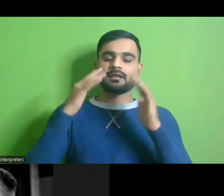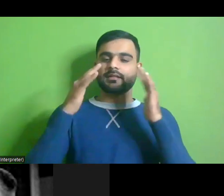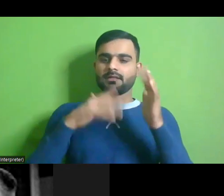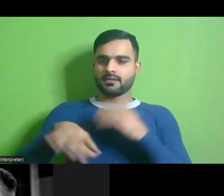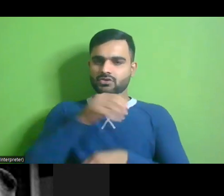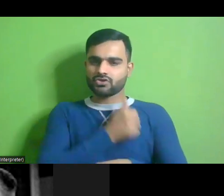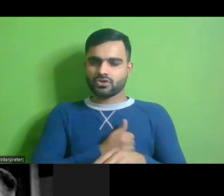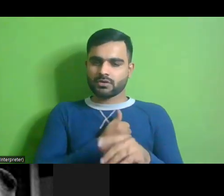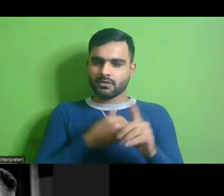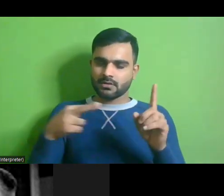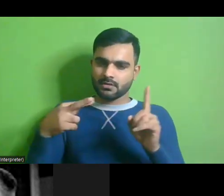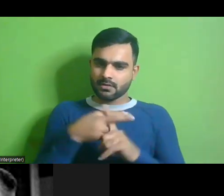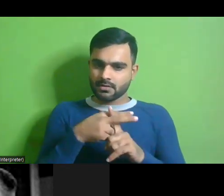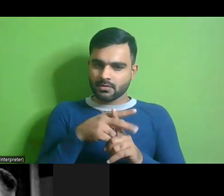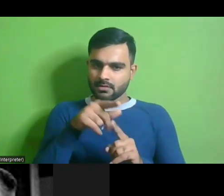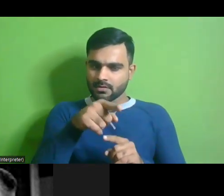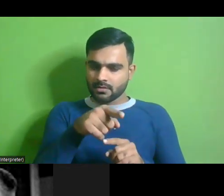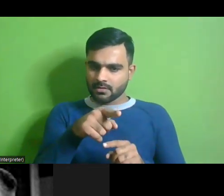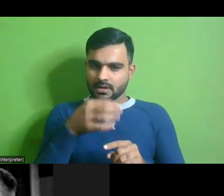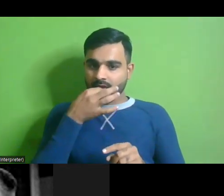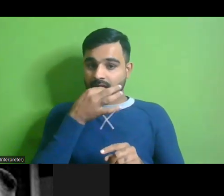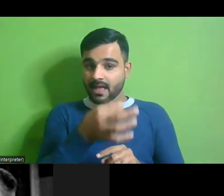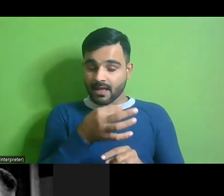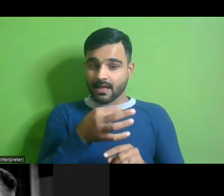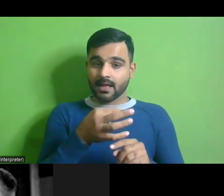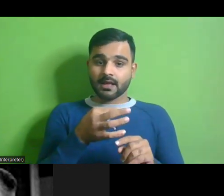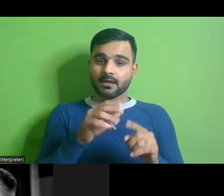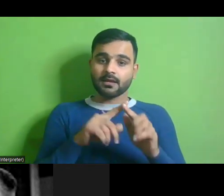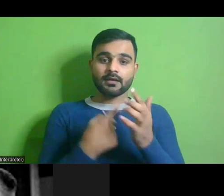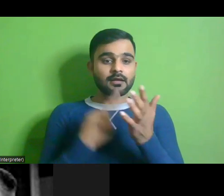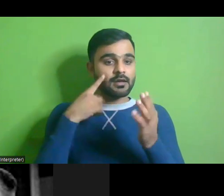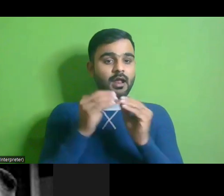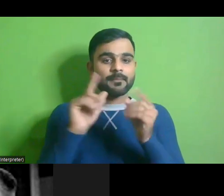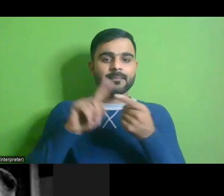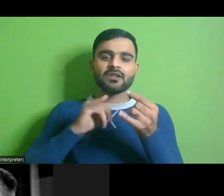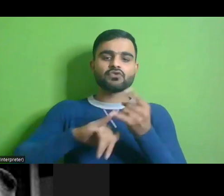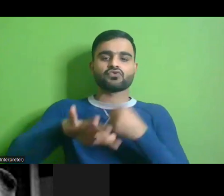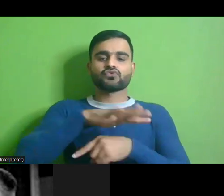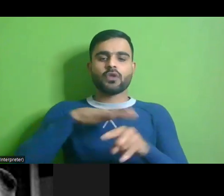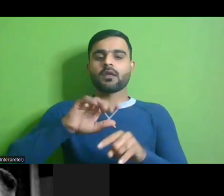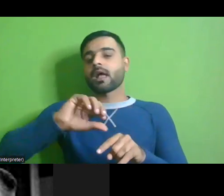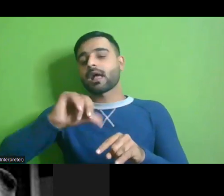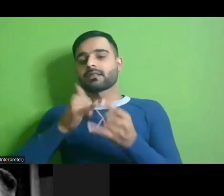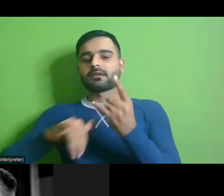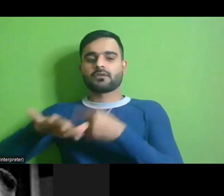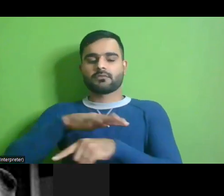Sorry to interrupt you. I'm not asking for the tribal society. Any other society apart from the tribal?